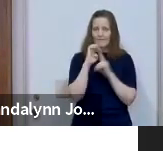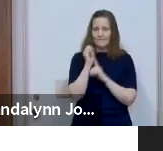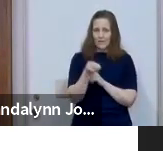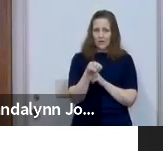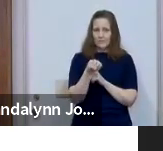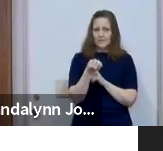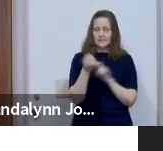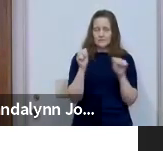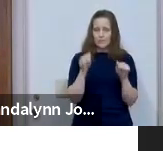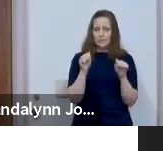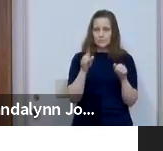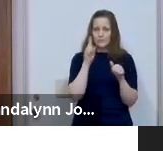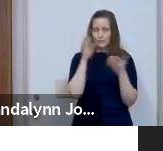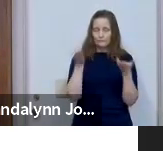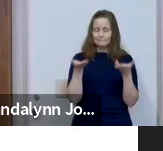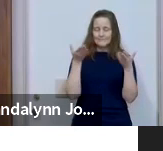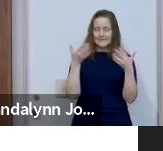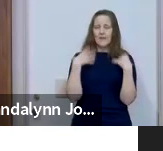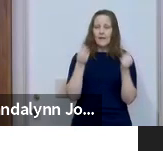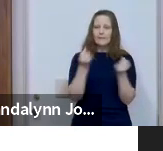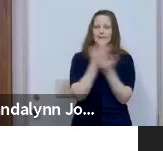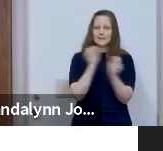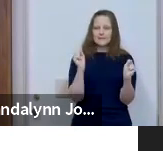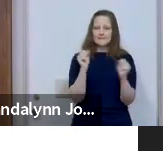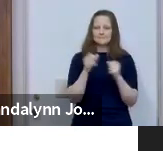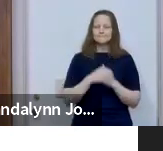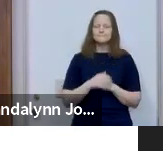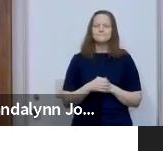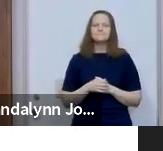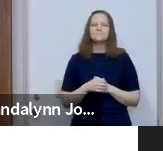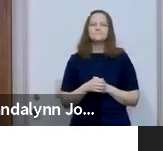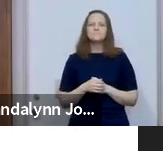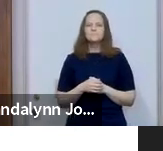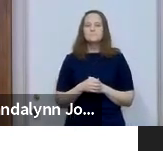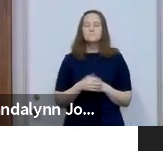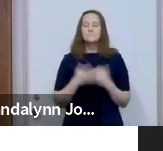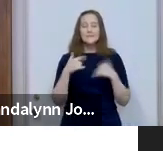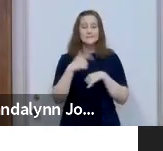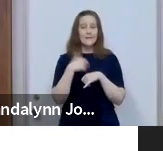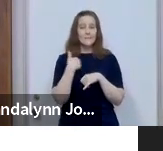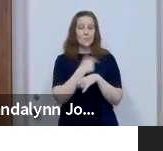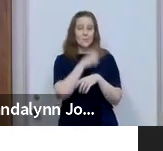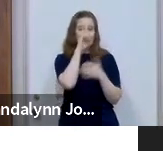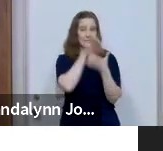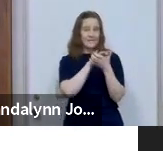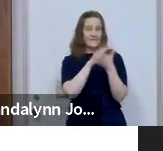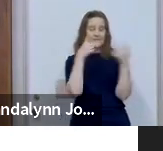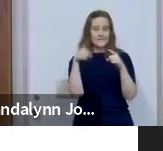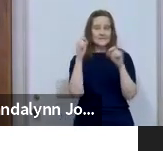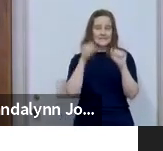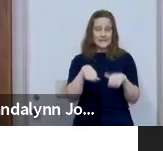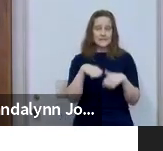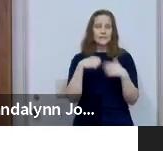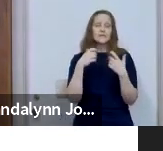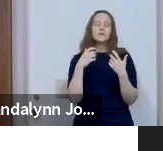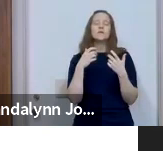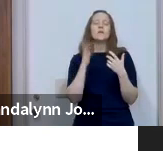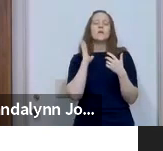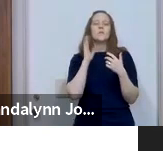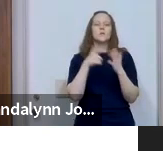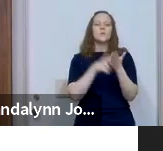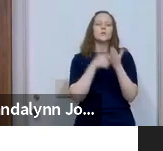as possible to promote health and safety. At such time as we believe that events can be held, they will require prior